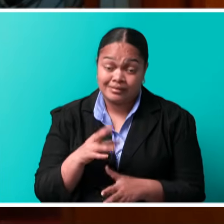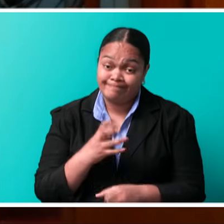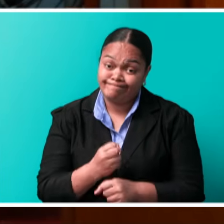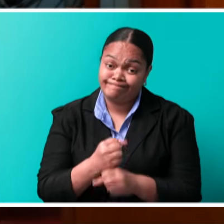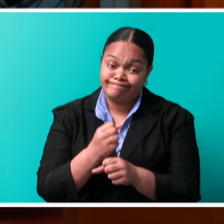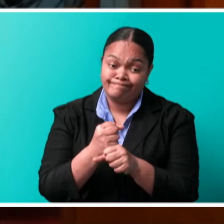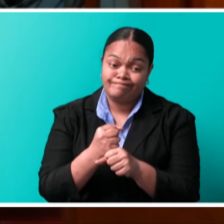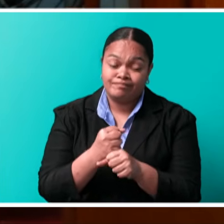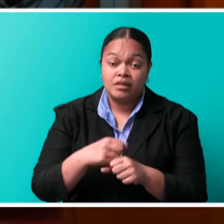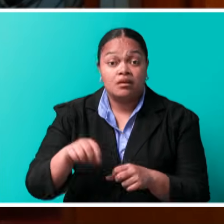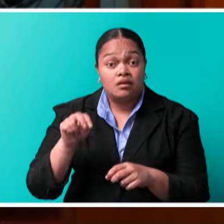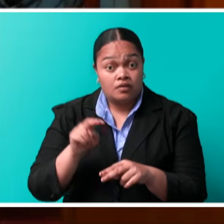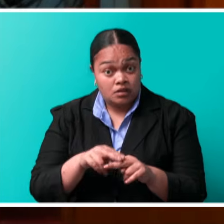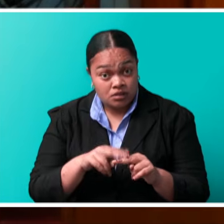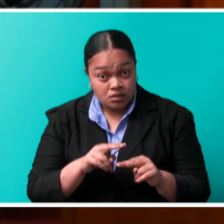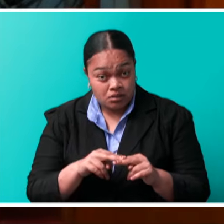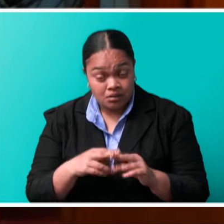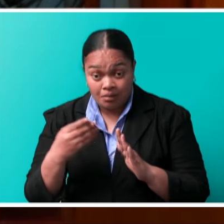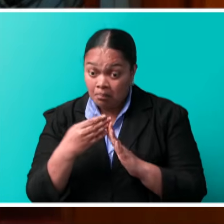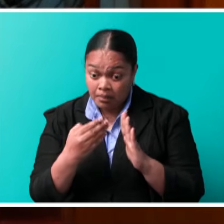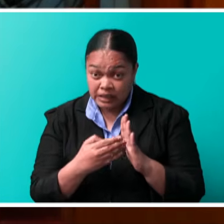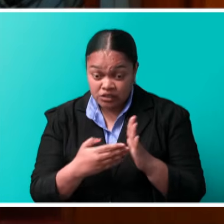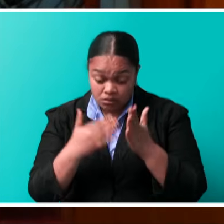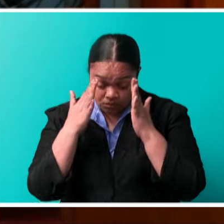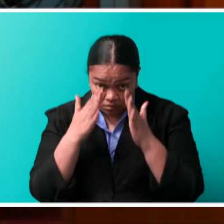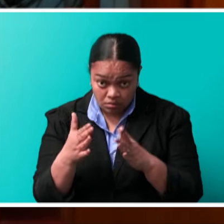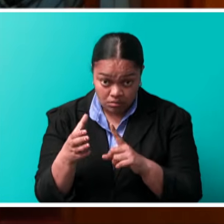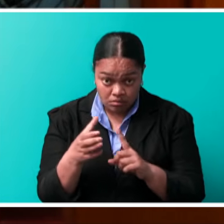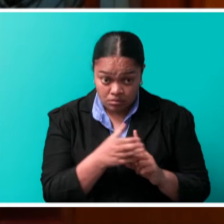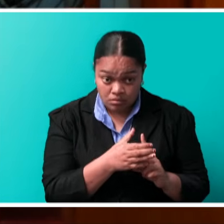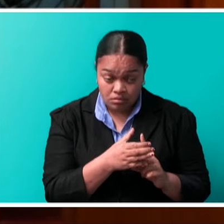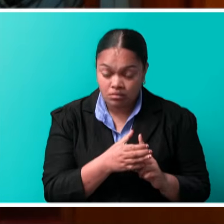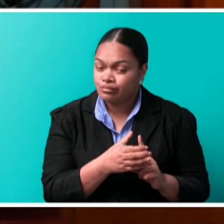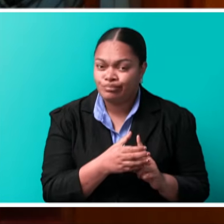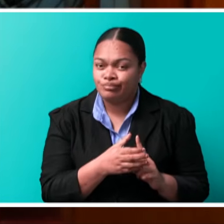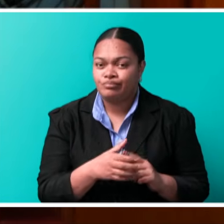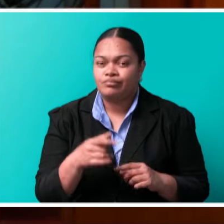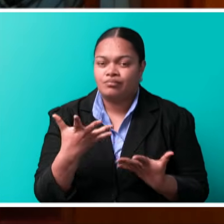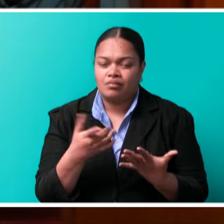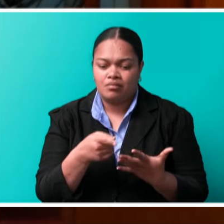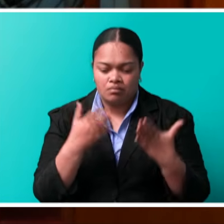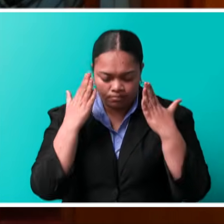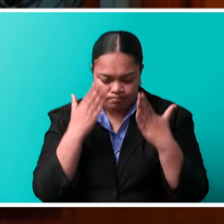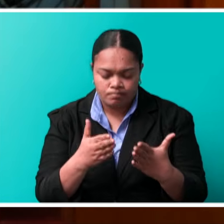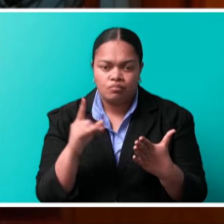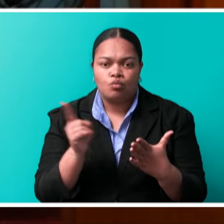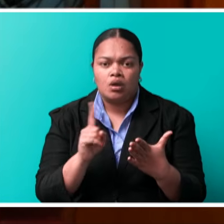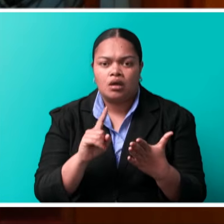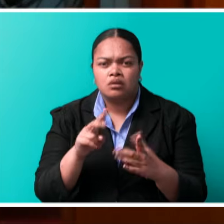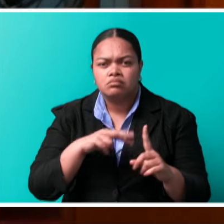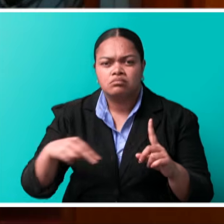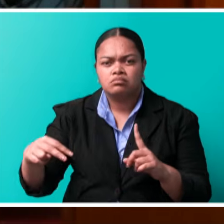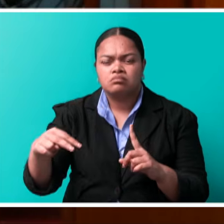Fiji does not budget in isolation. We're a small island economy,